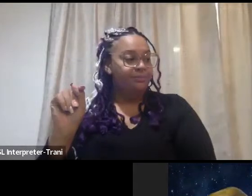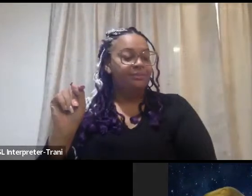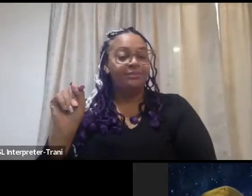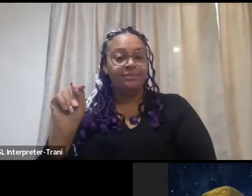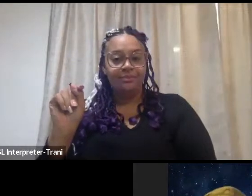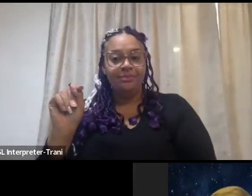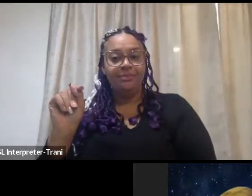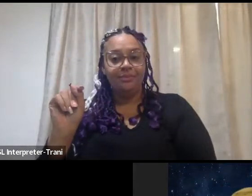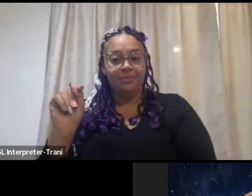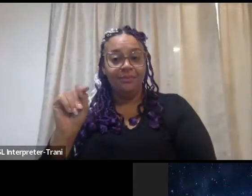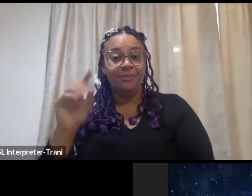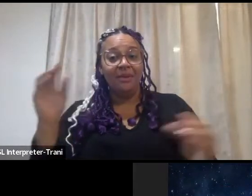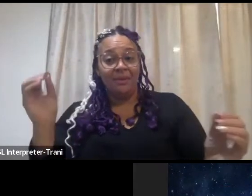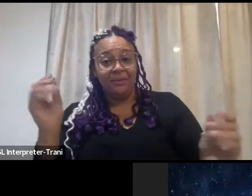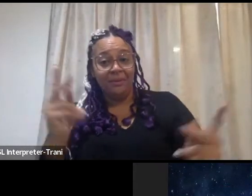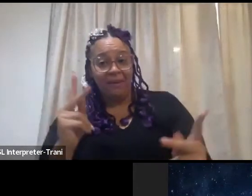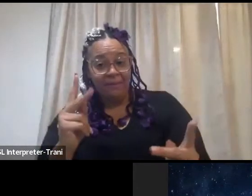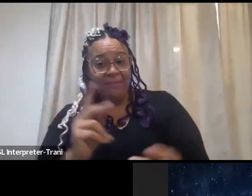All right.